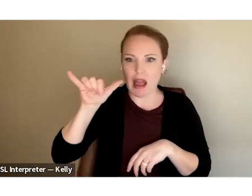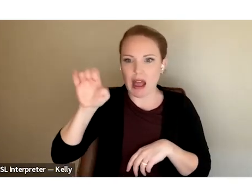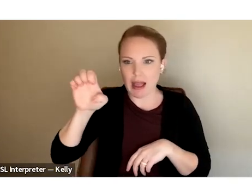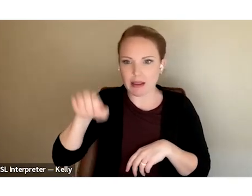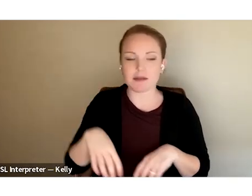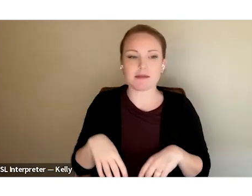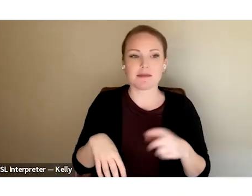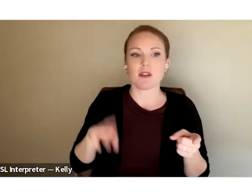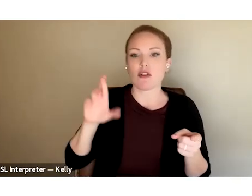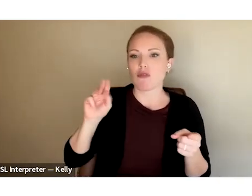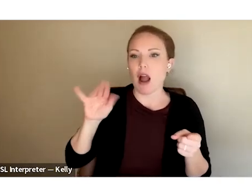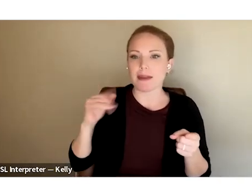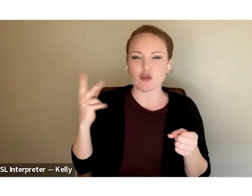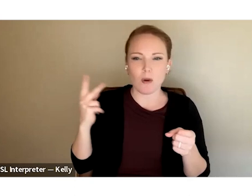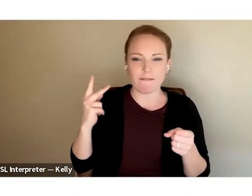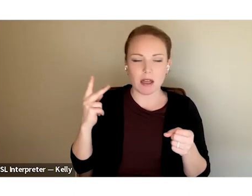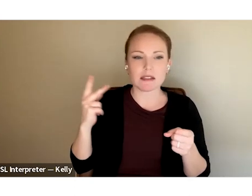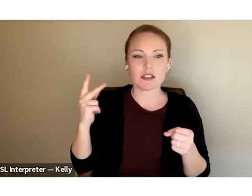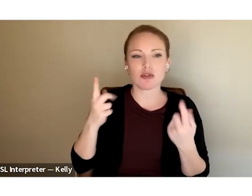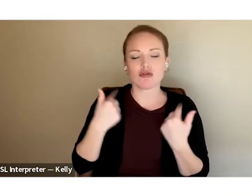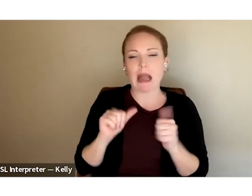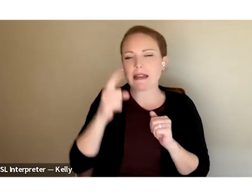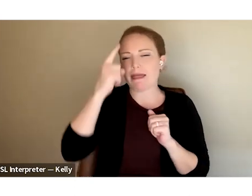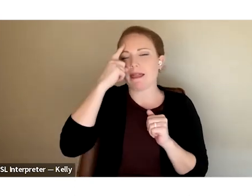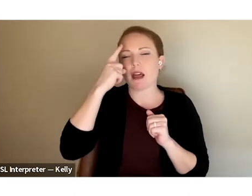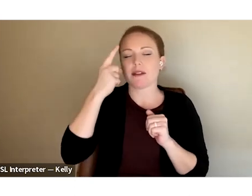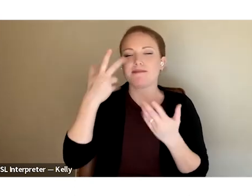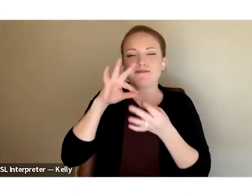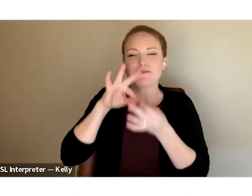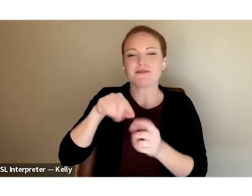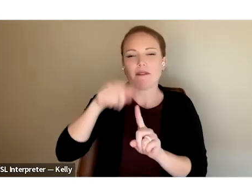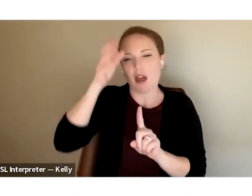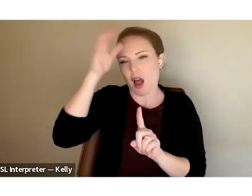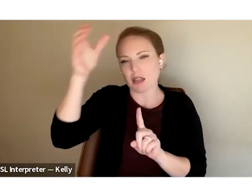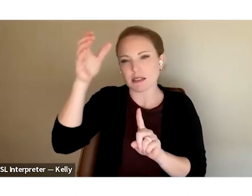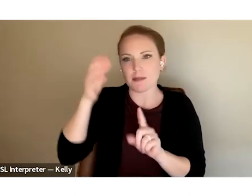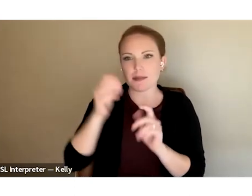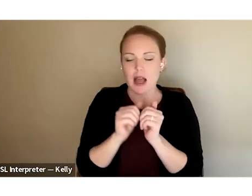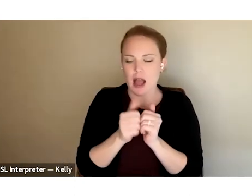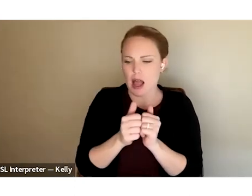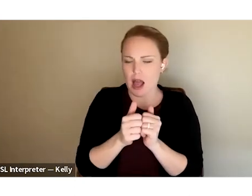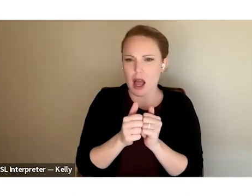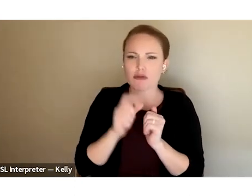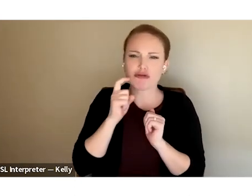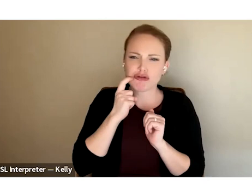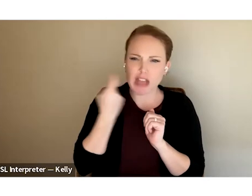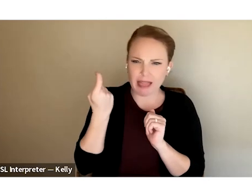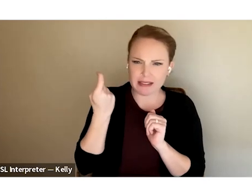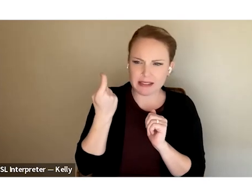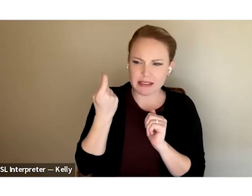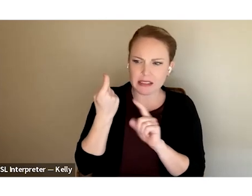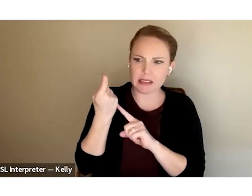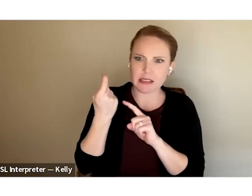I were independently thinking about this concept of the way that jealousy is discussed